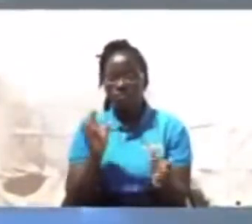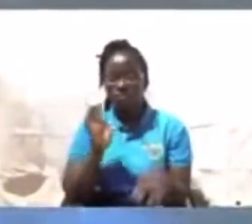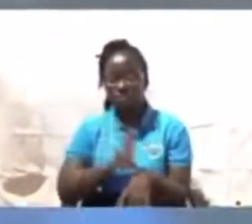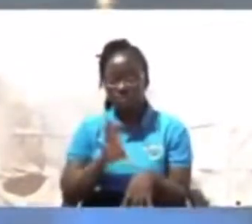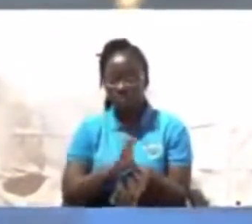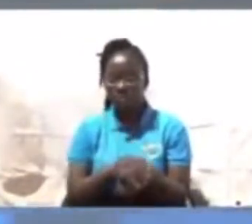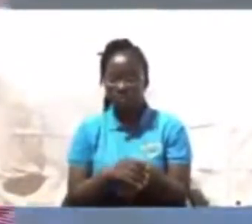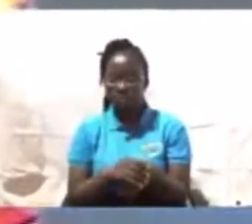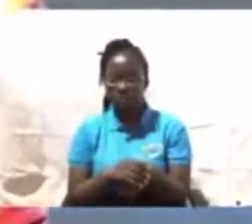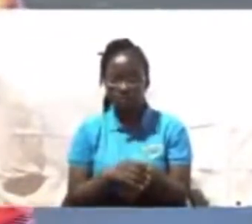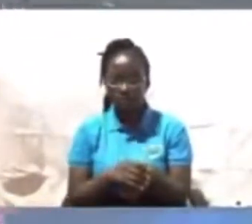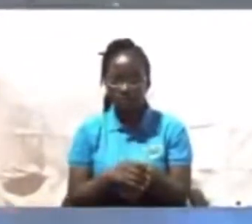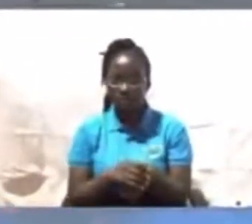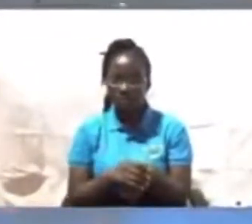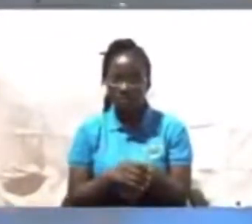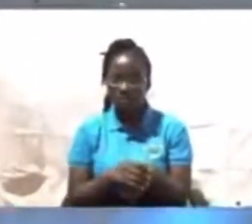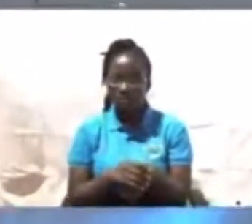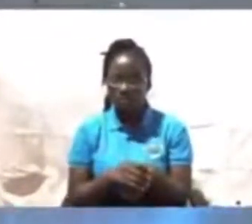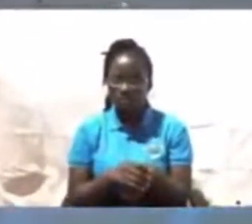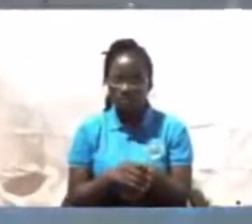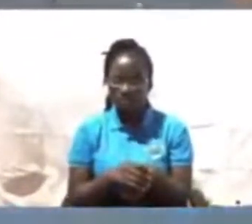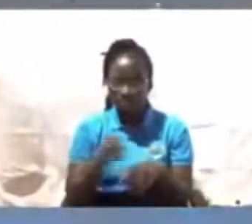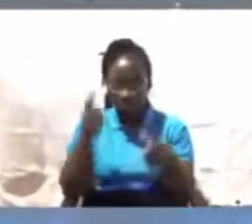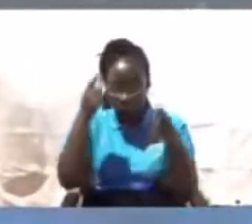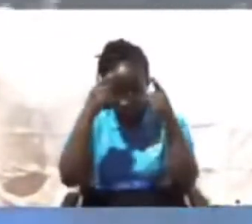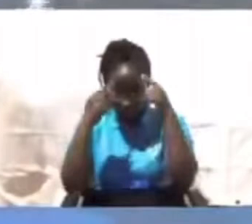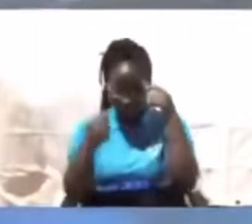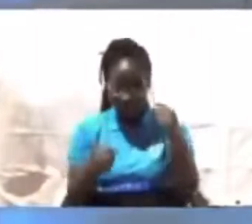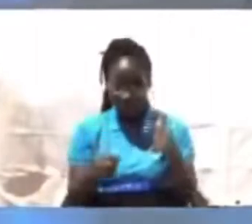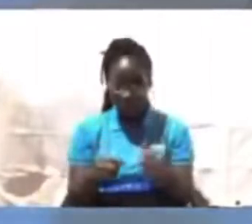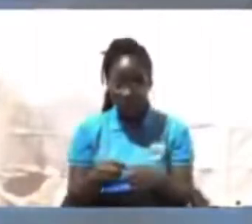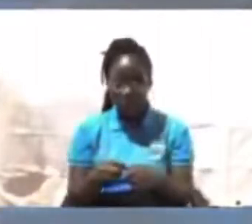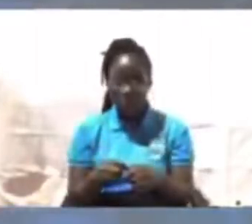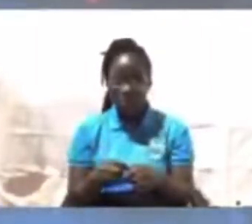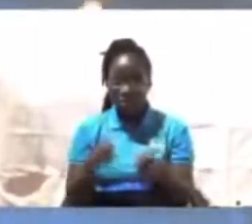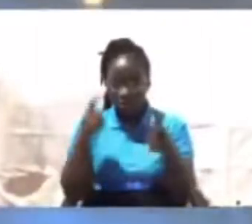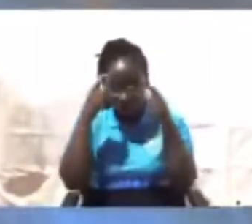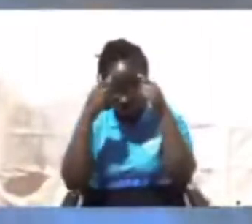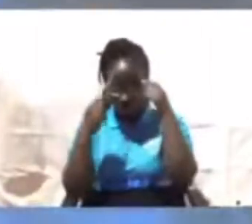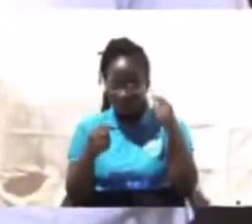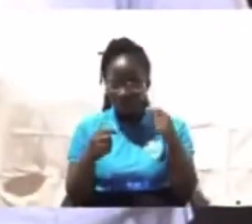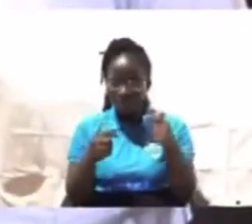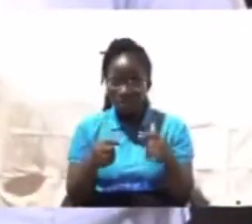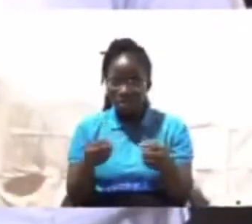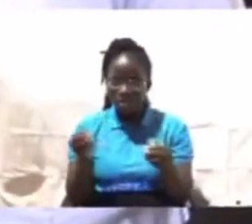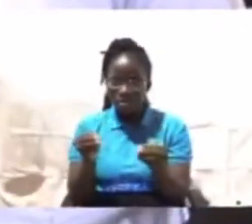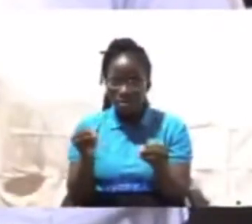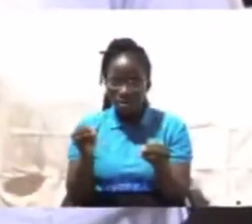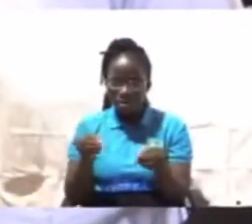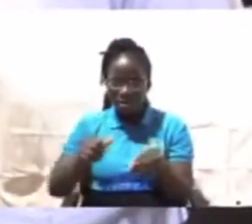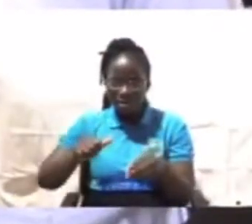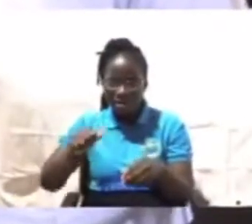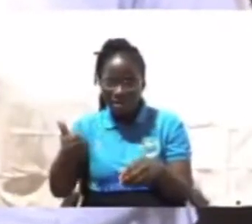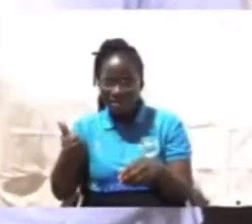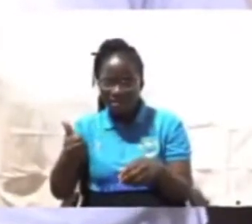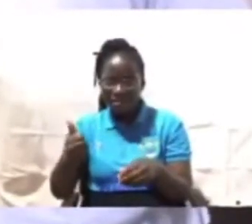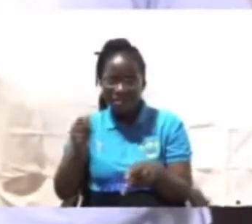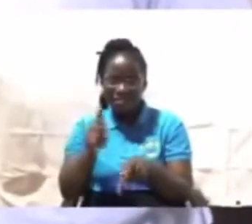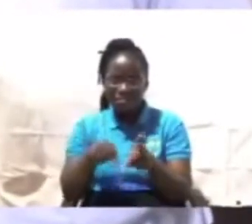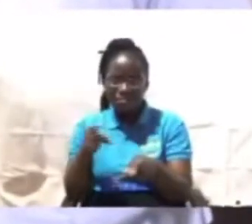edema uma anya 2 years 3 years na omwewu na mi uba bika se ukwa sori na nipa anti